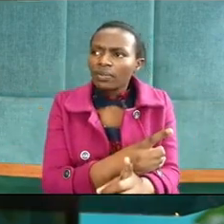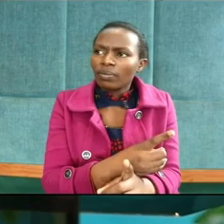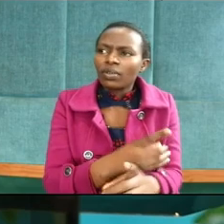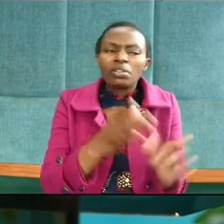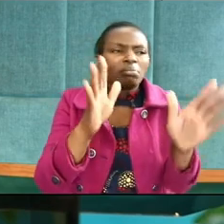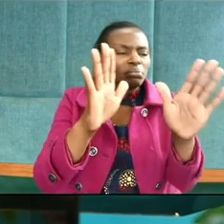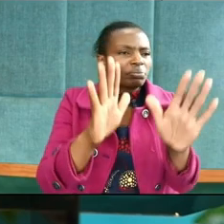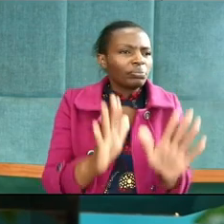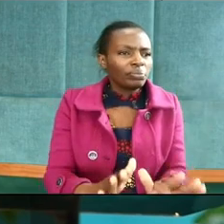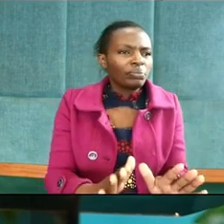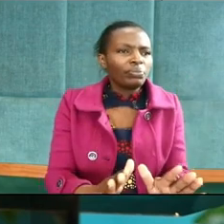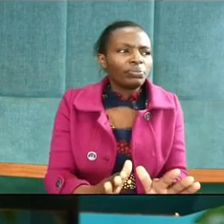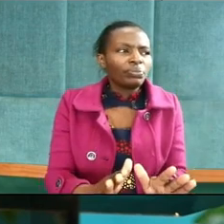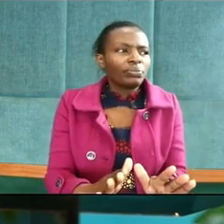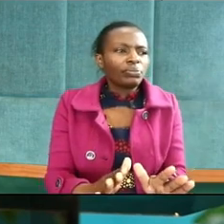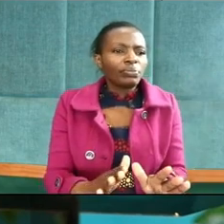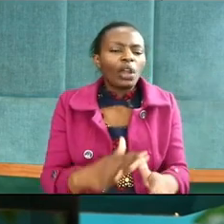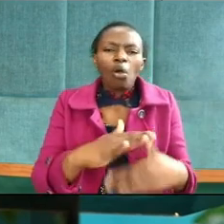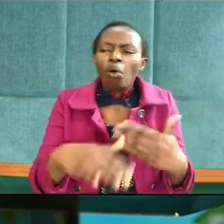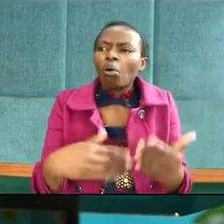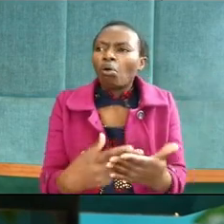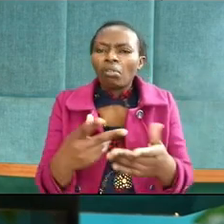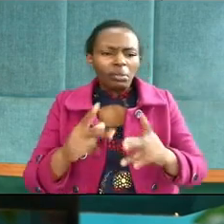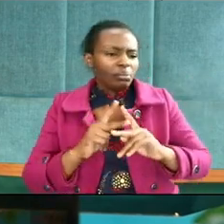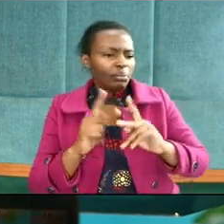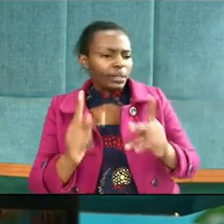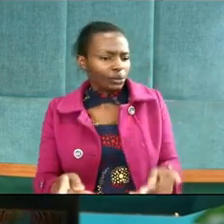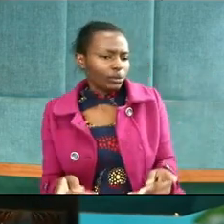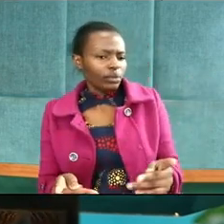is interpersonal conflicts.